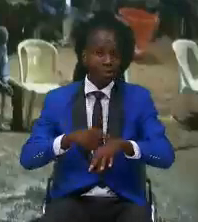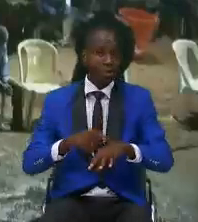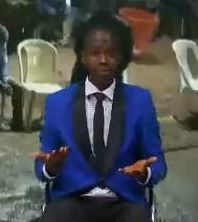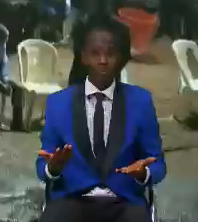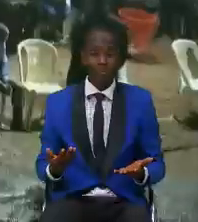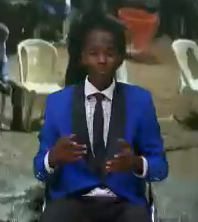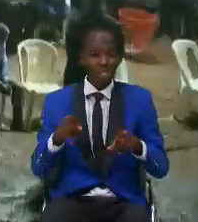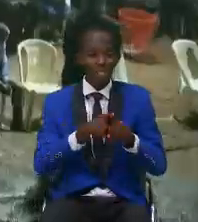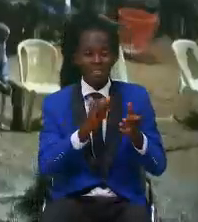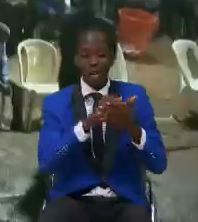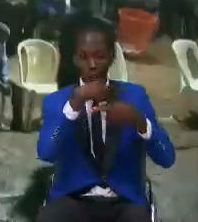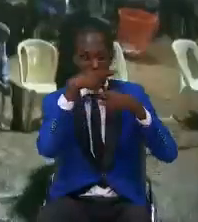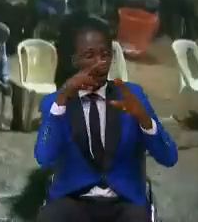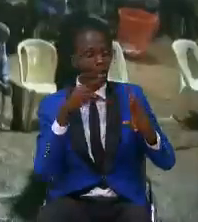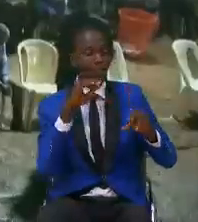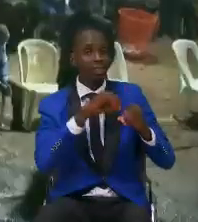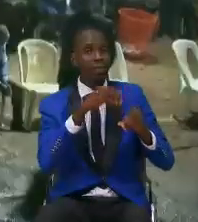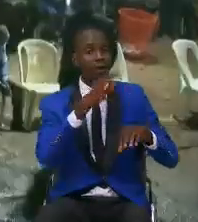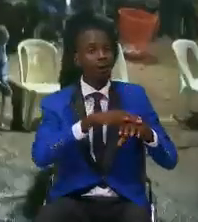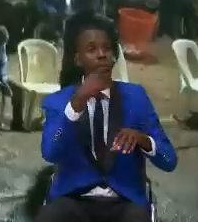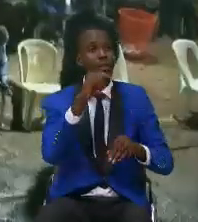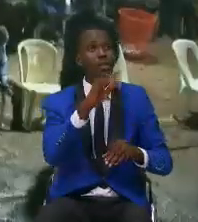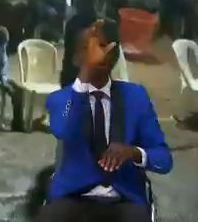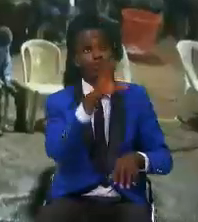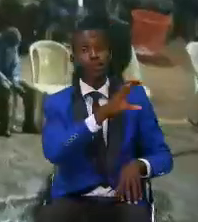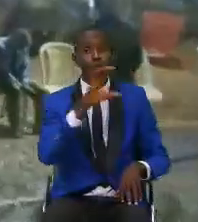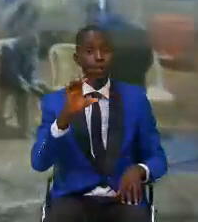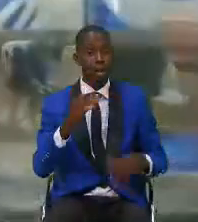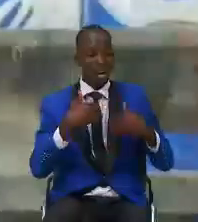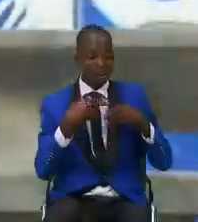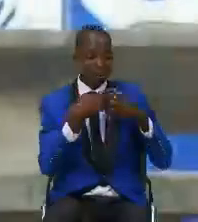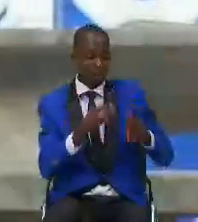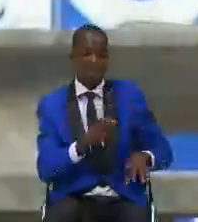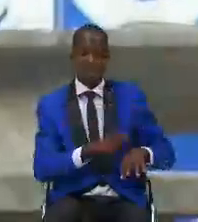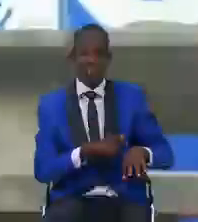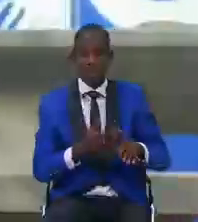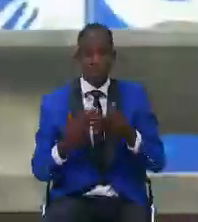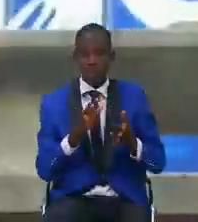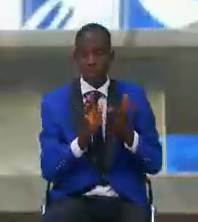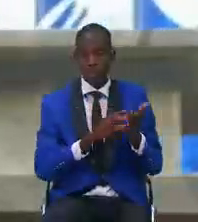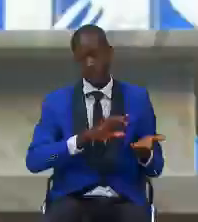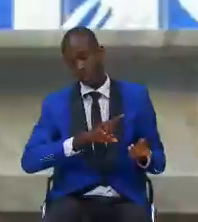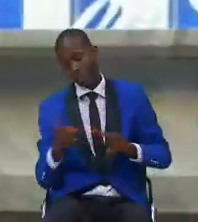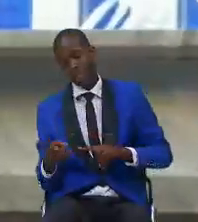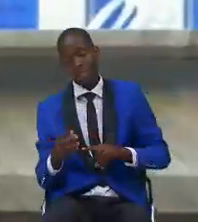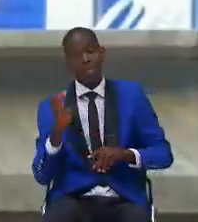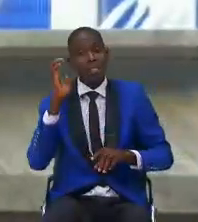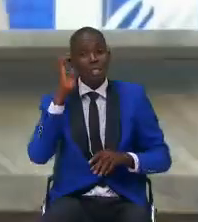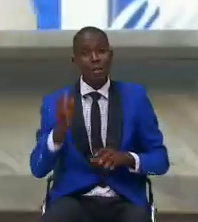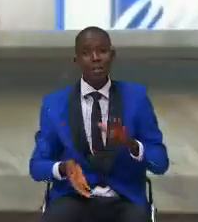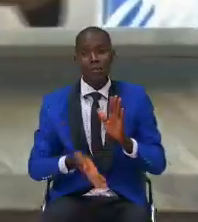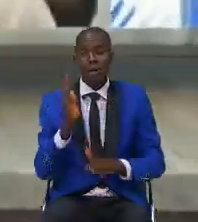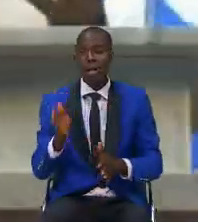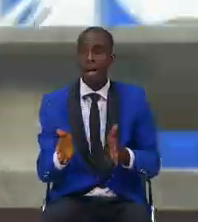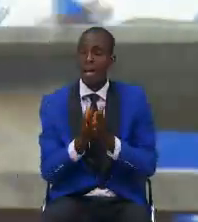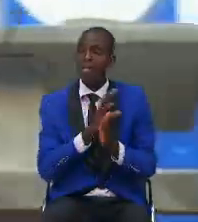moment now, like the thief on the cross. He made use of that time. And he said, Lord, remember me when you come to your